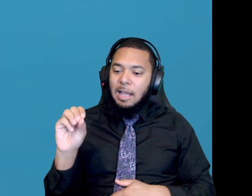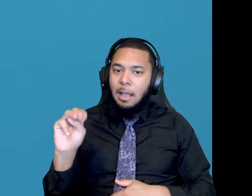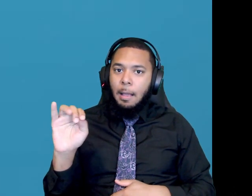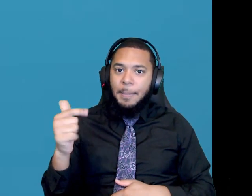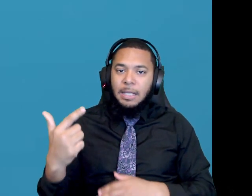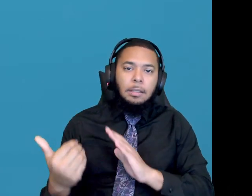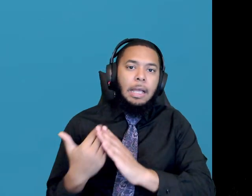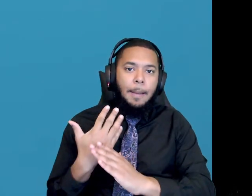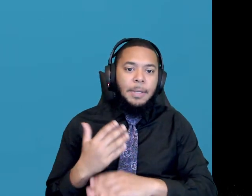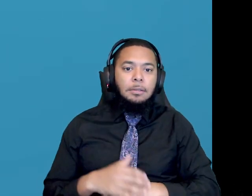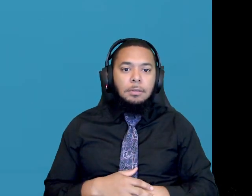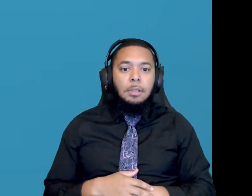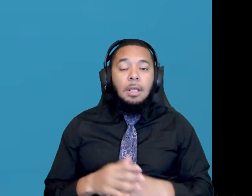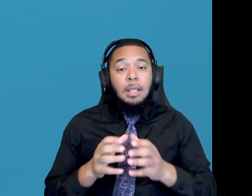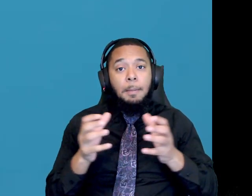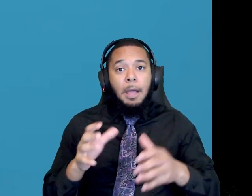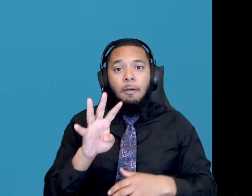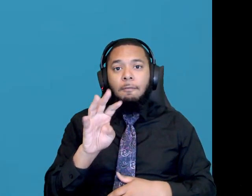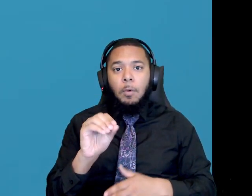$40.22.